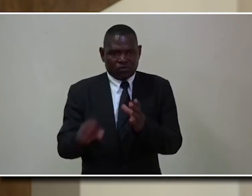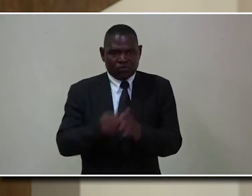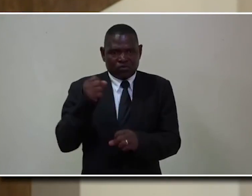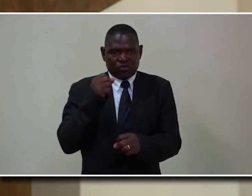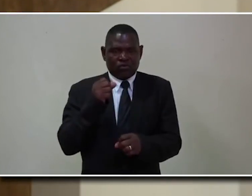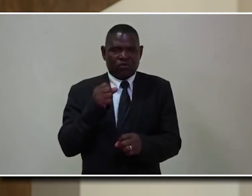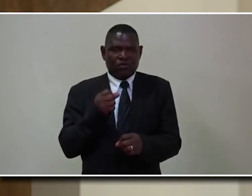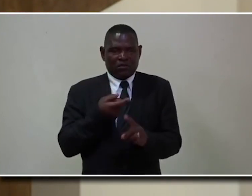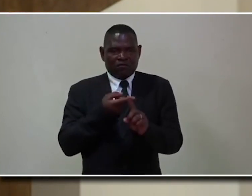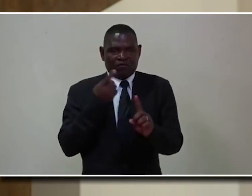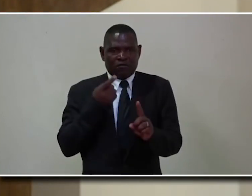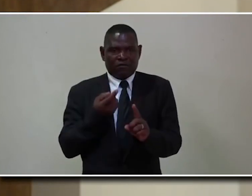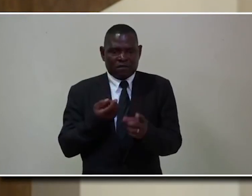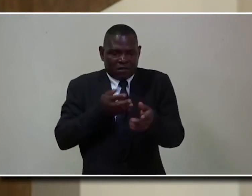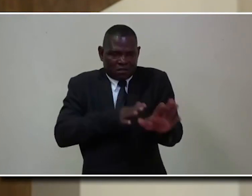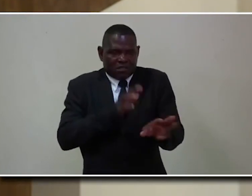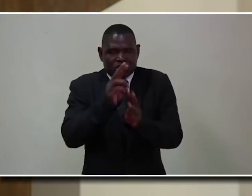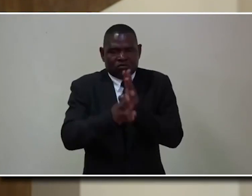The two